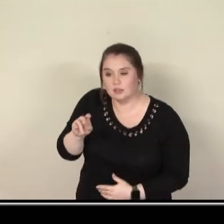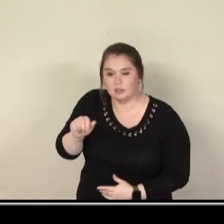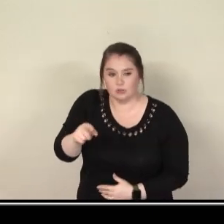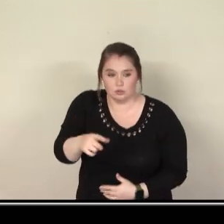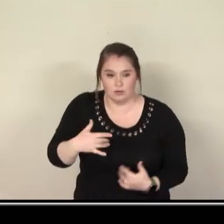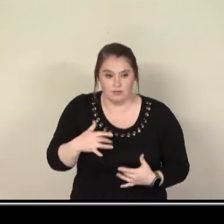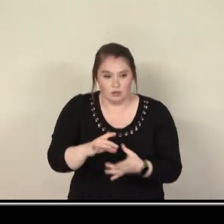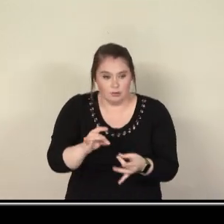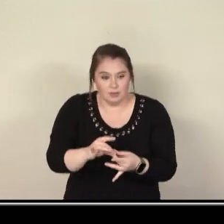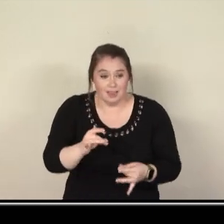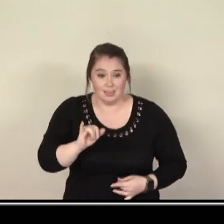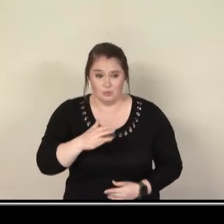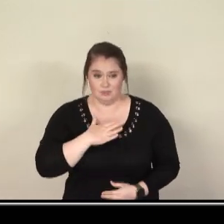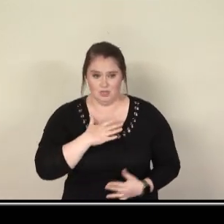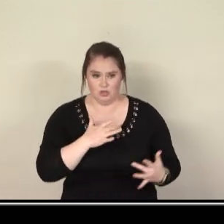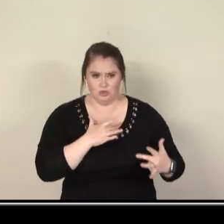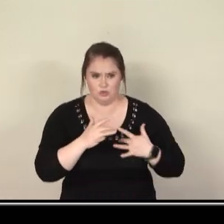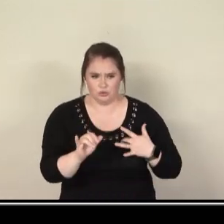to say?